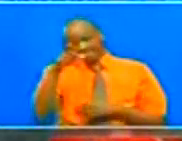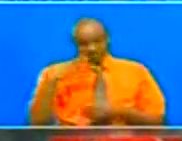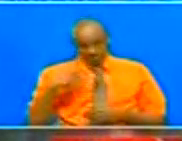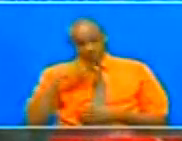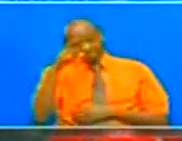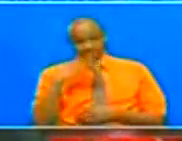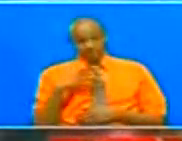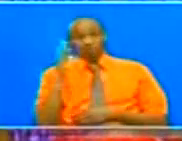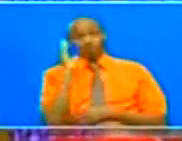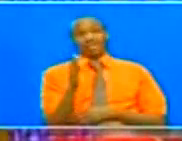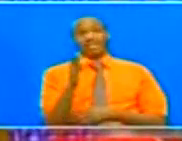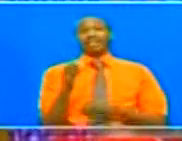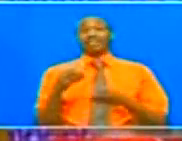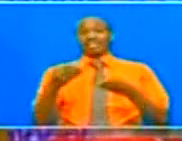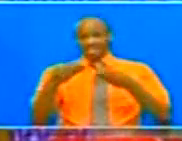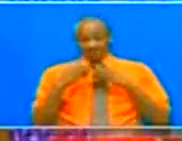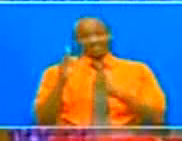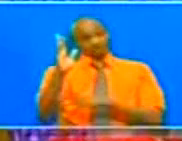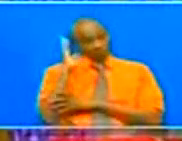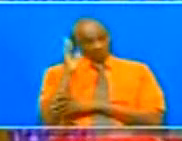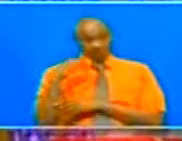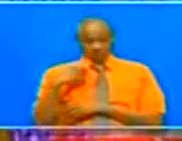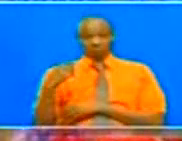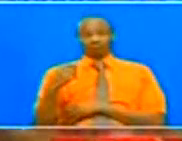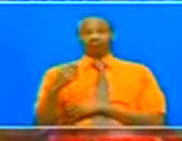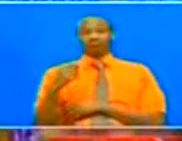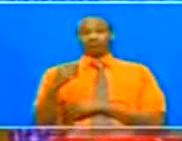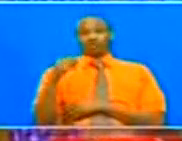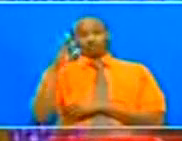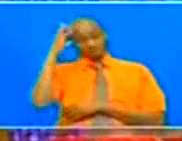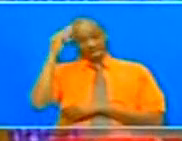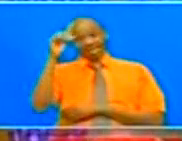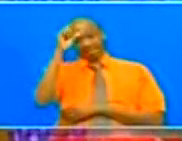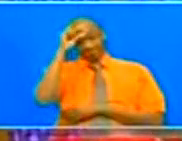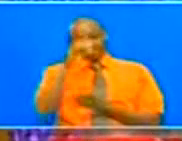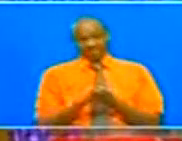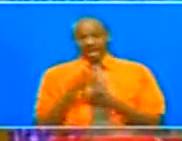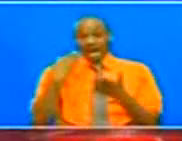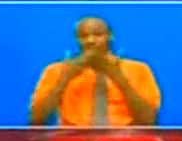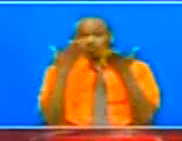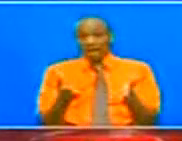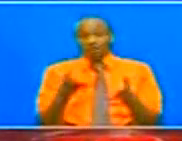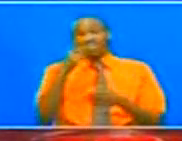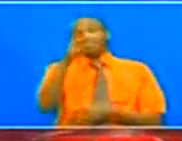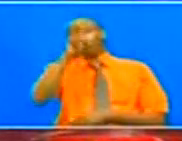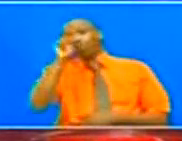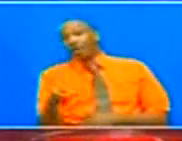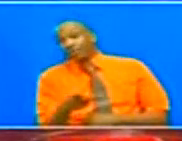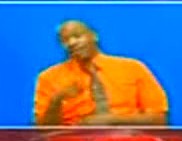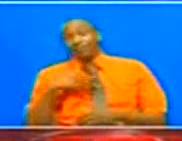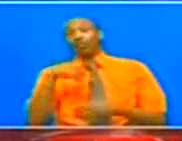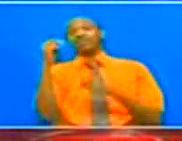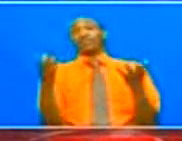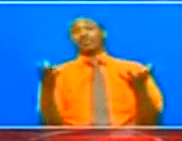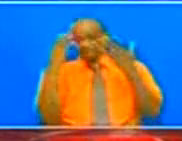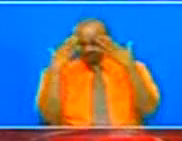the guys who will be providing security to the Somali government. Up to now, nobody knows where those 2,000